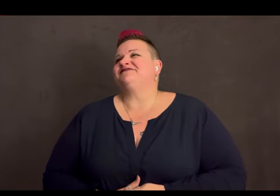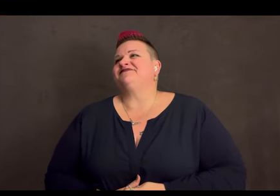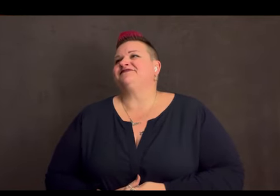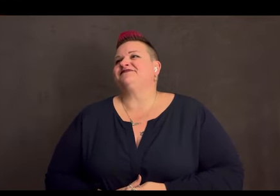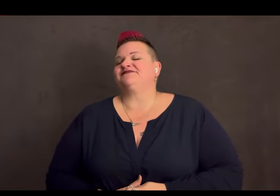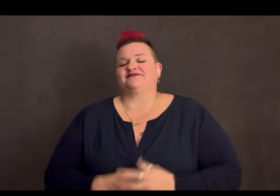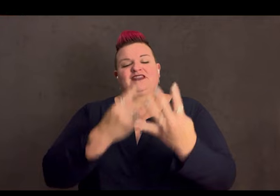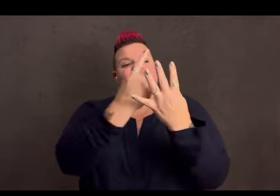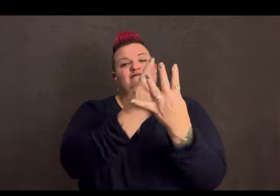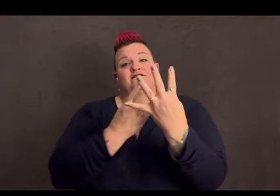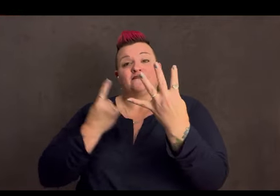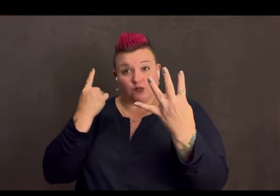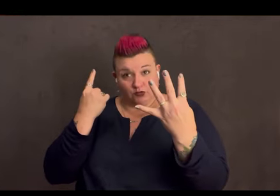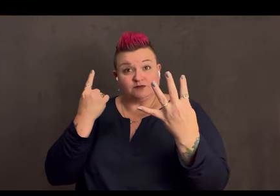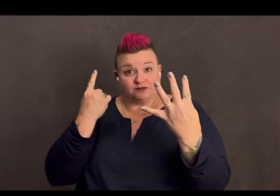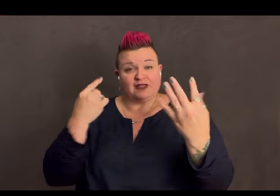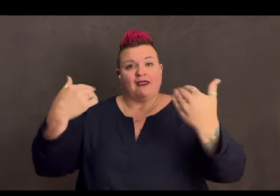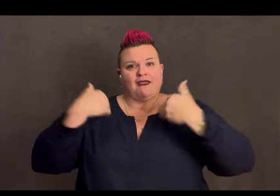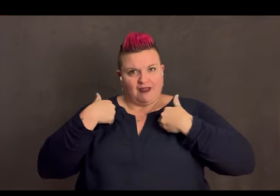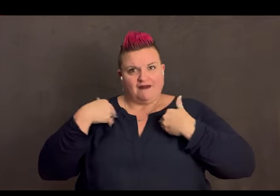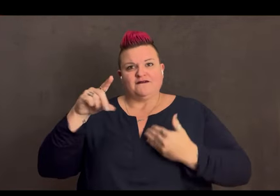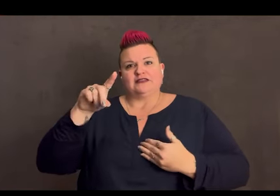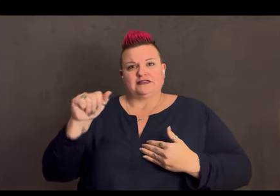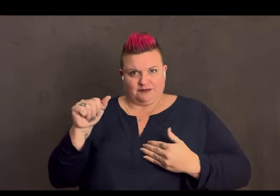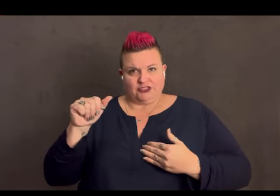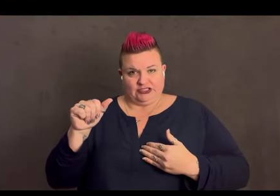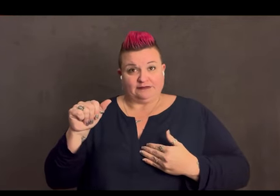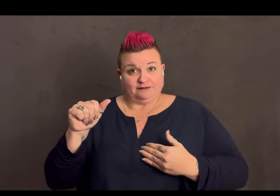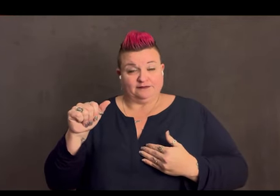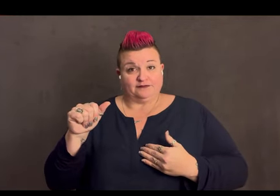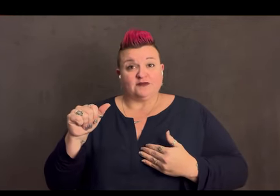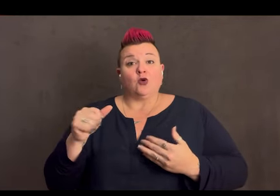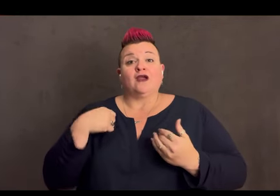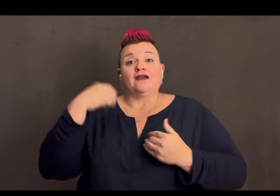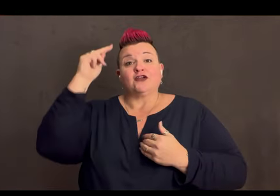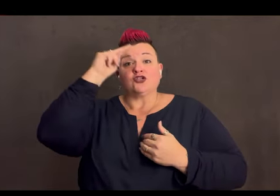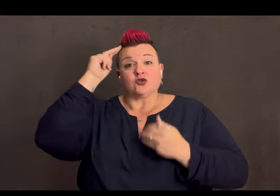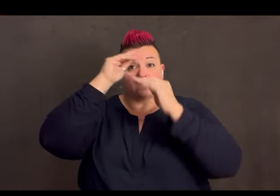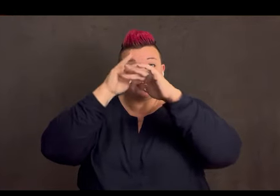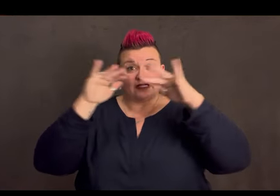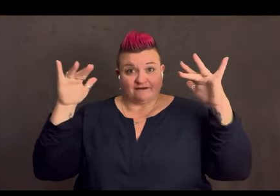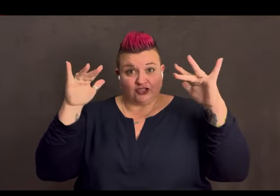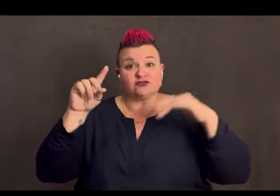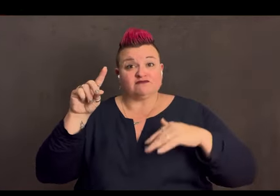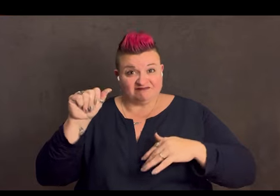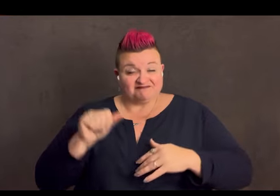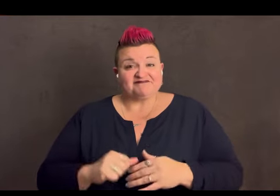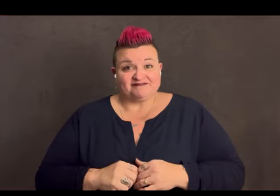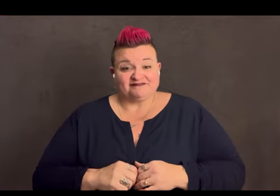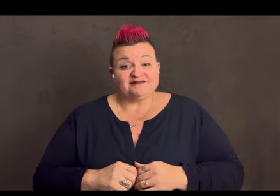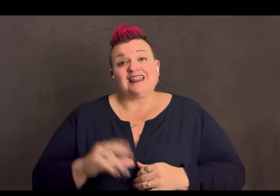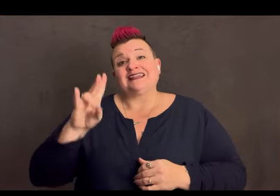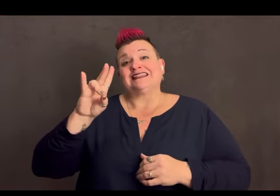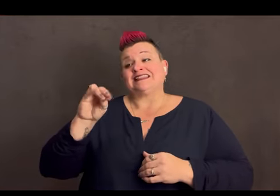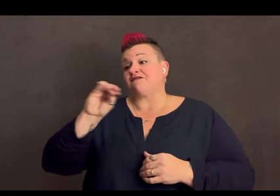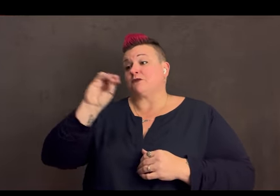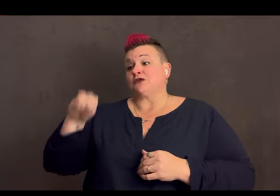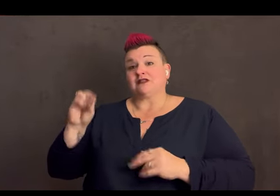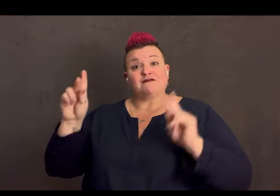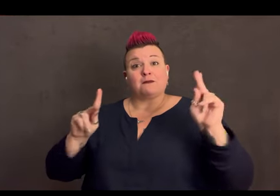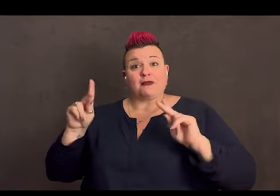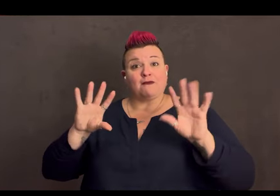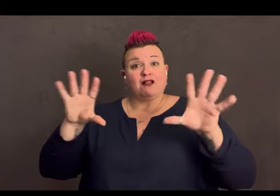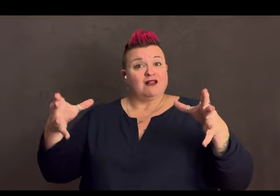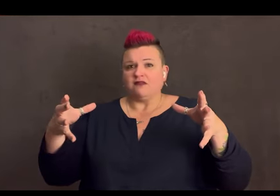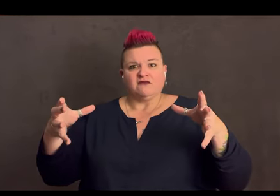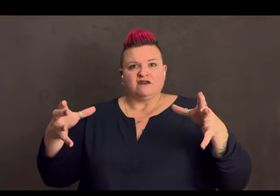Over 1 in 4 Americans have some form of disability or neurodivergence. And 70% of those folks